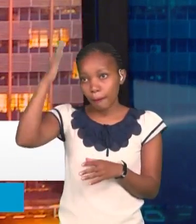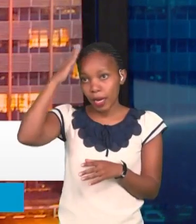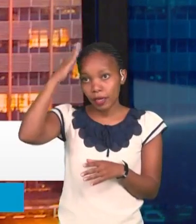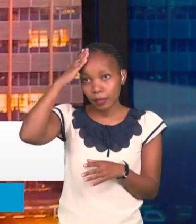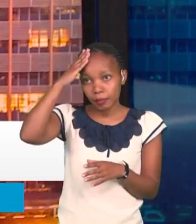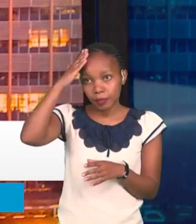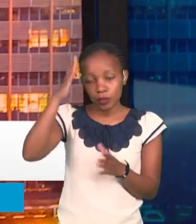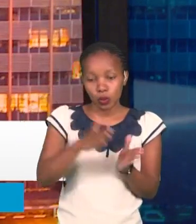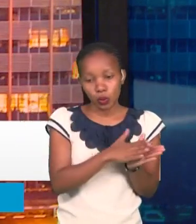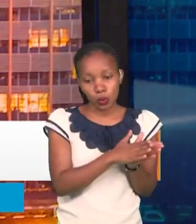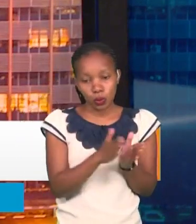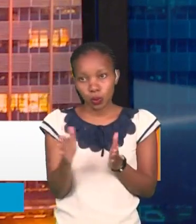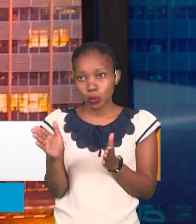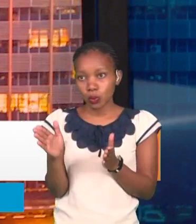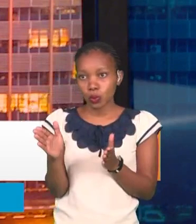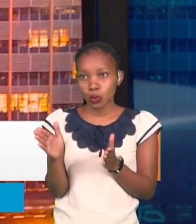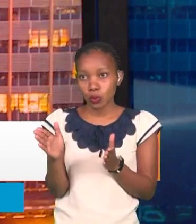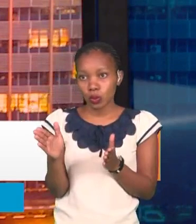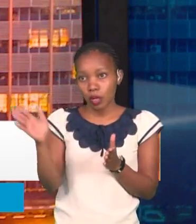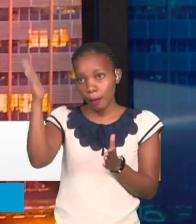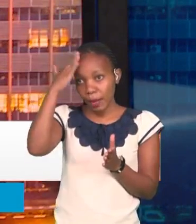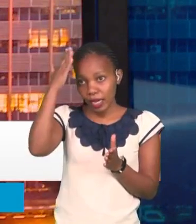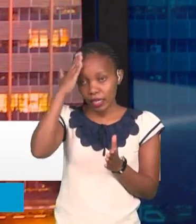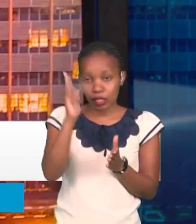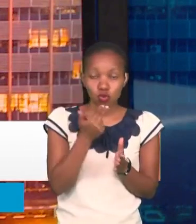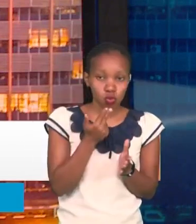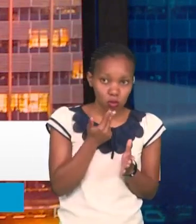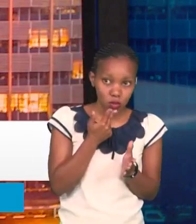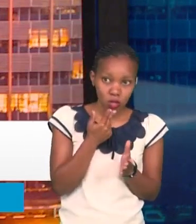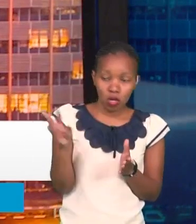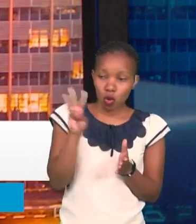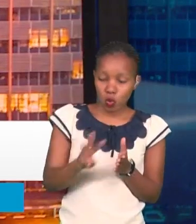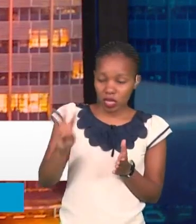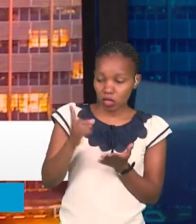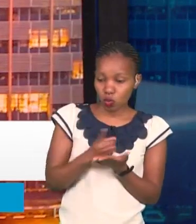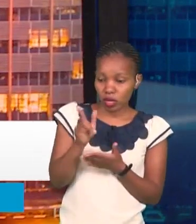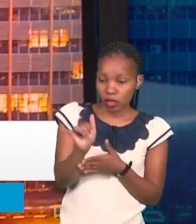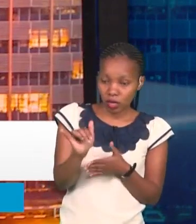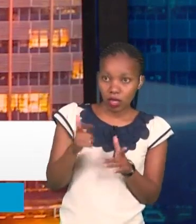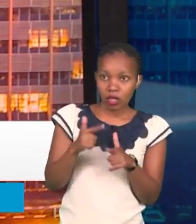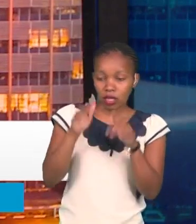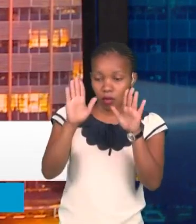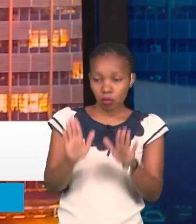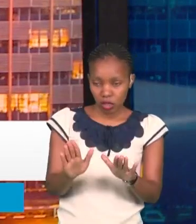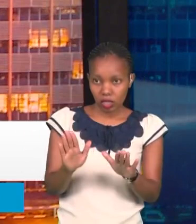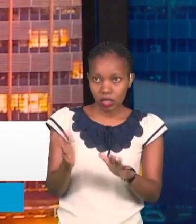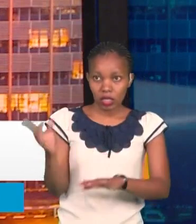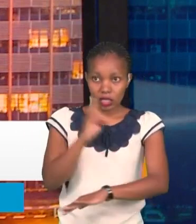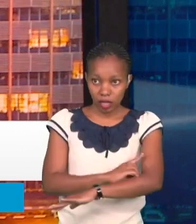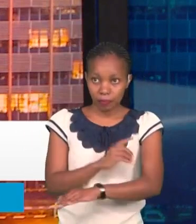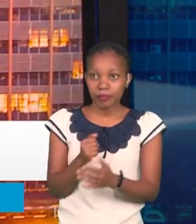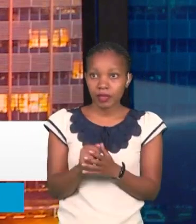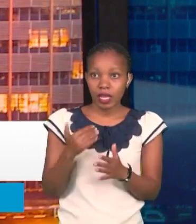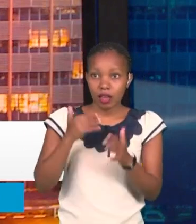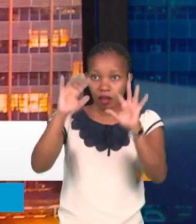through to Monday, Tuesday, on Wednesday. In that very week is a very significant day. We have